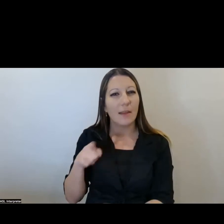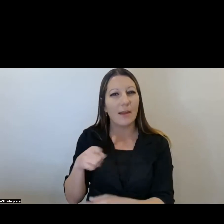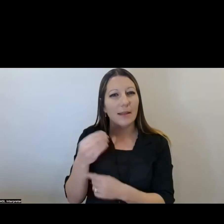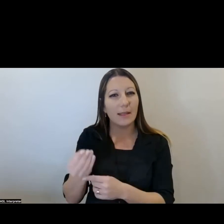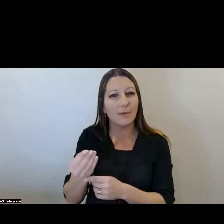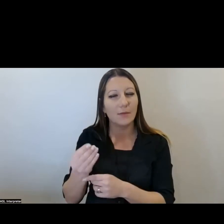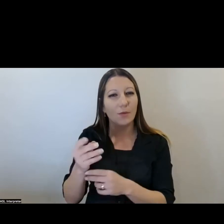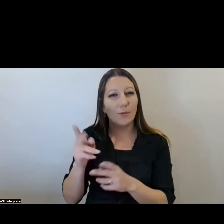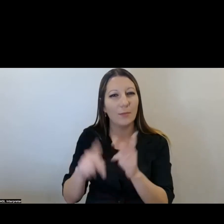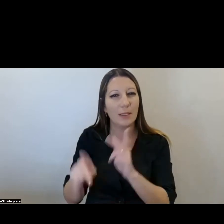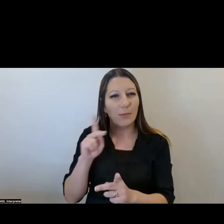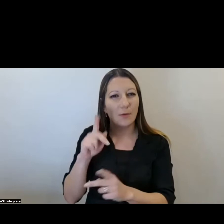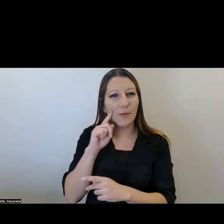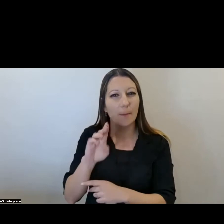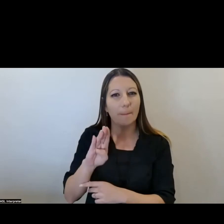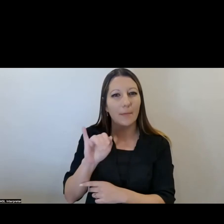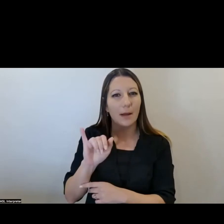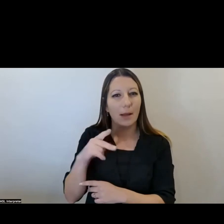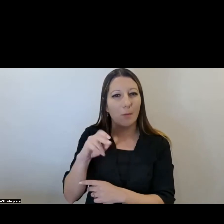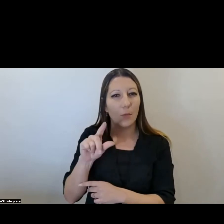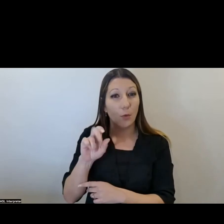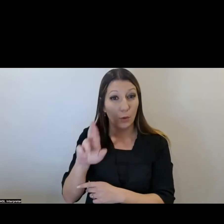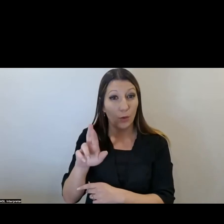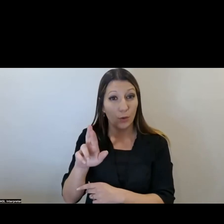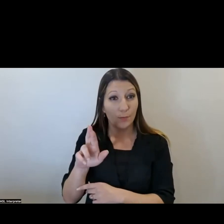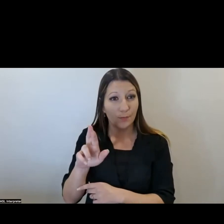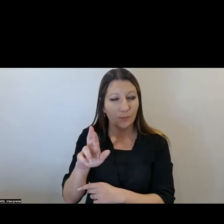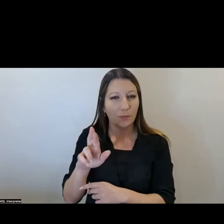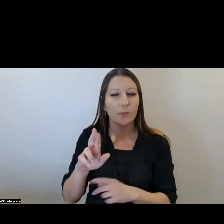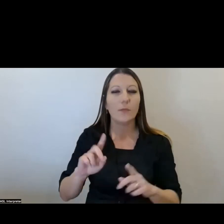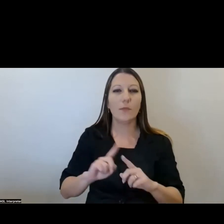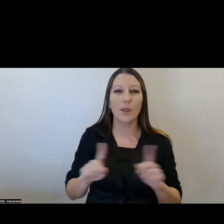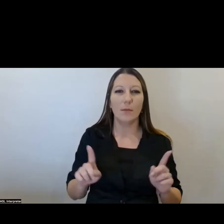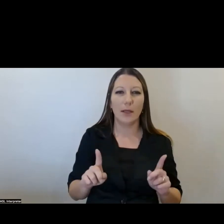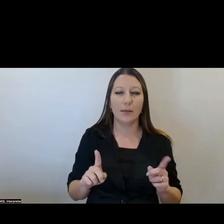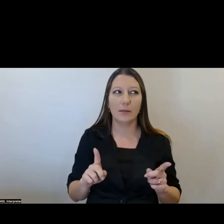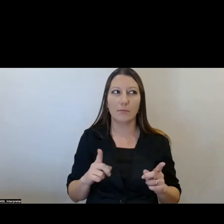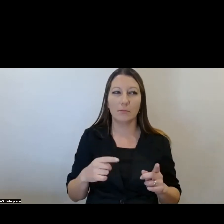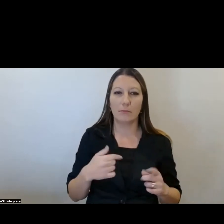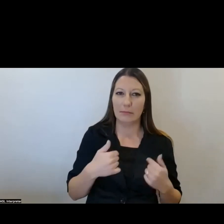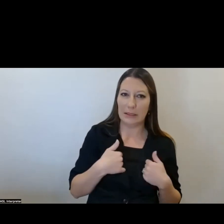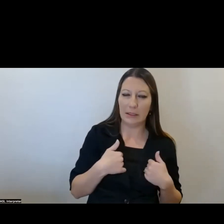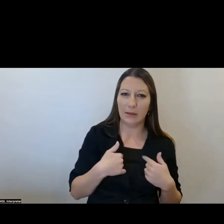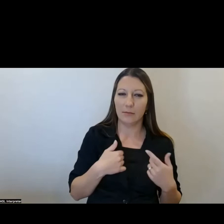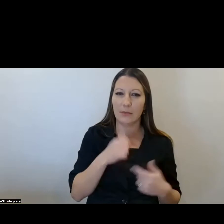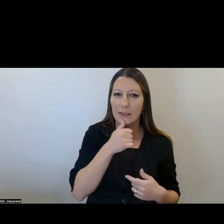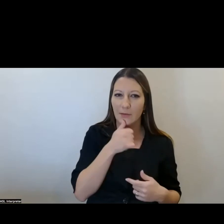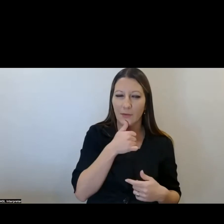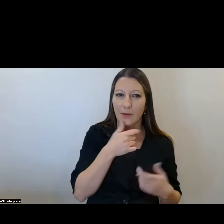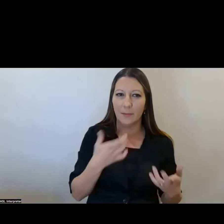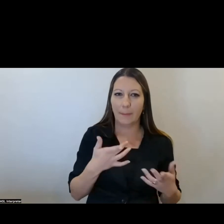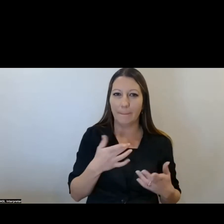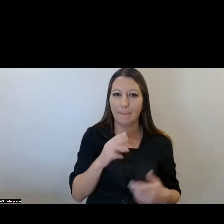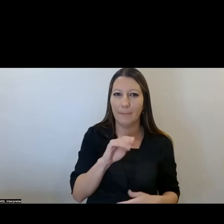as is my case, given for quote unquote unipolar depression, major depressive disorder, and